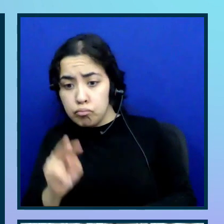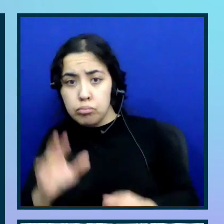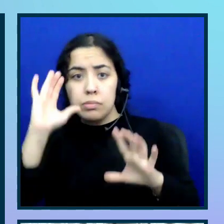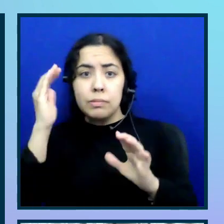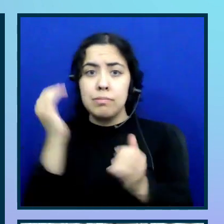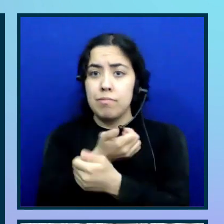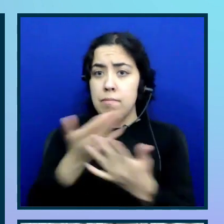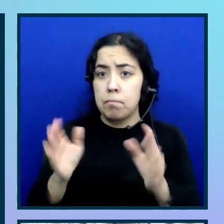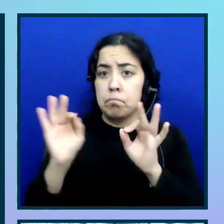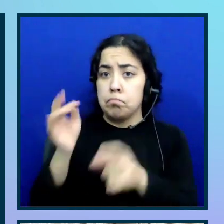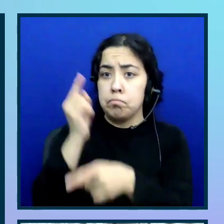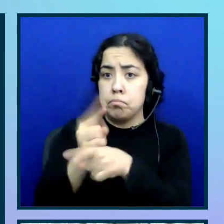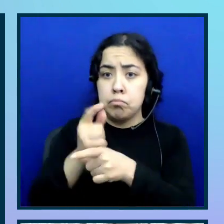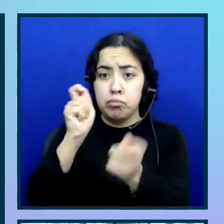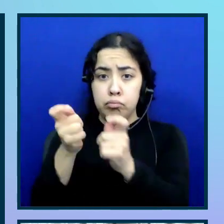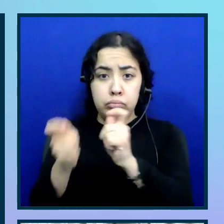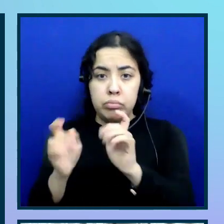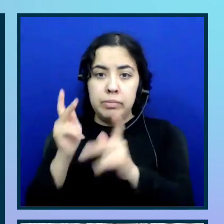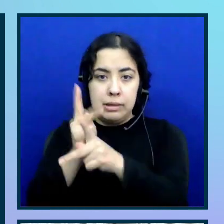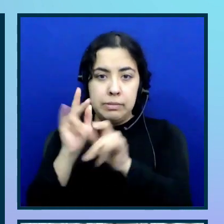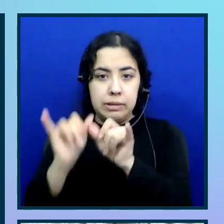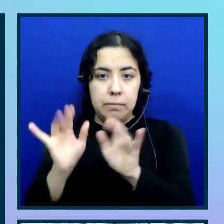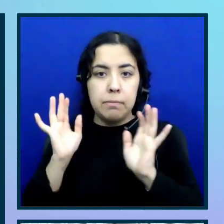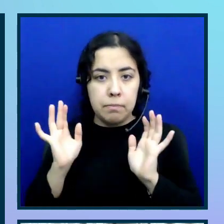correct. So I'm not going to make any changes to these questions here.